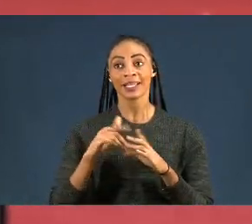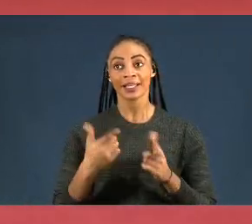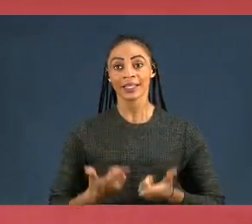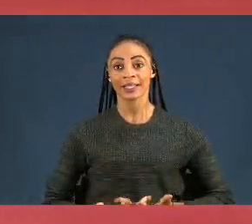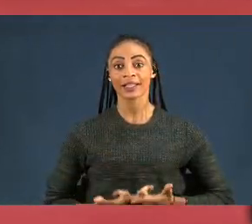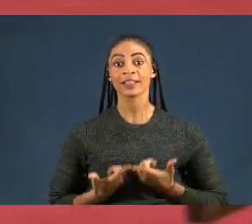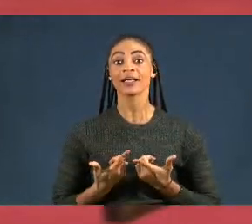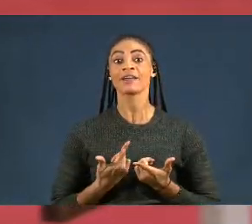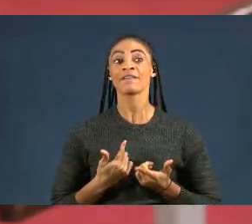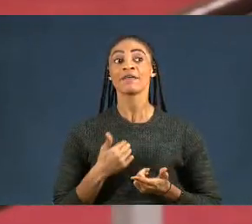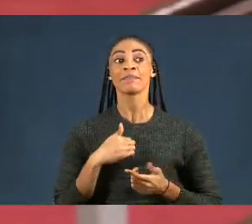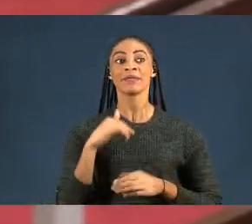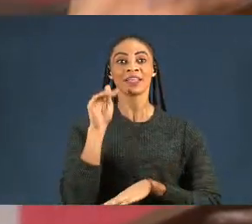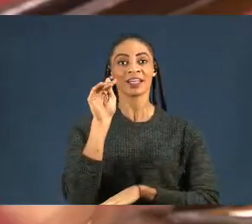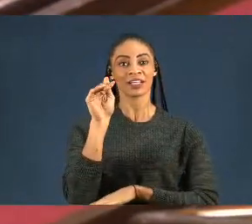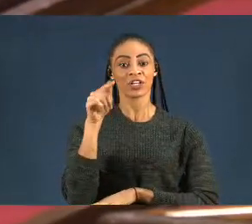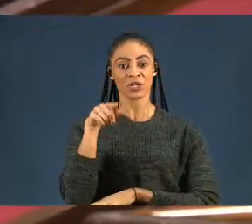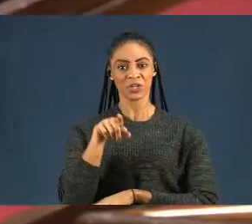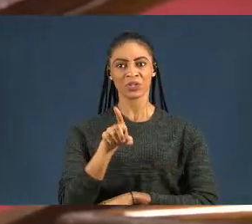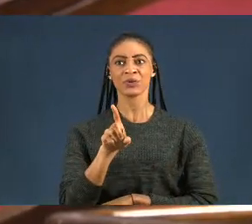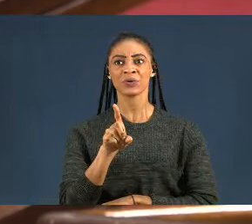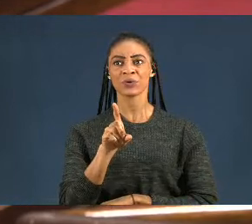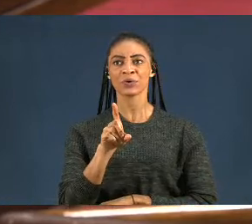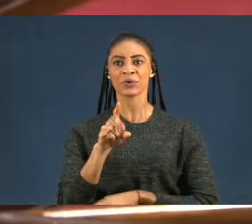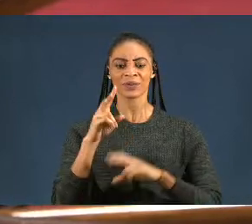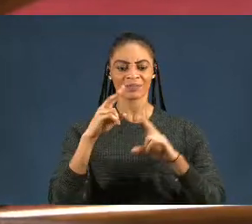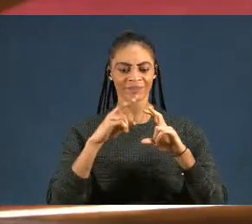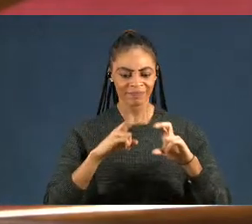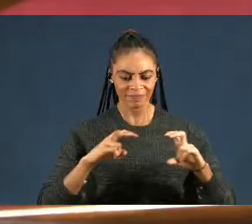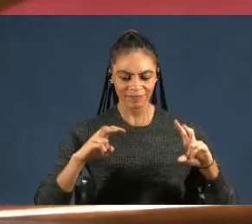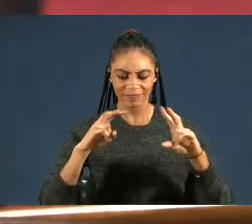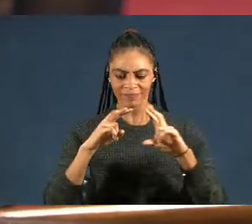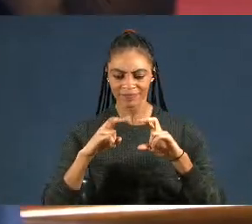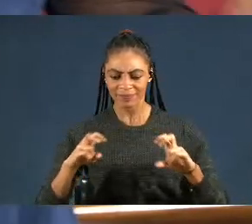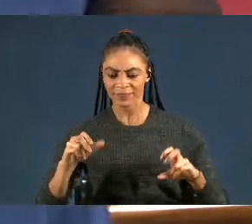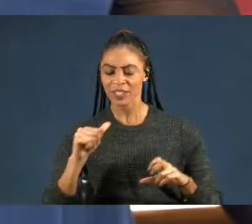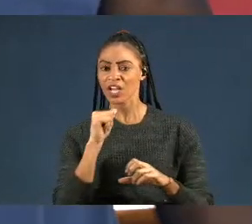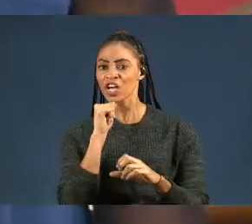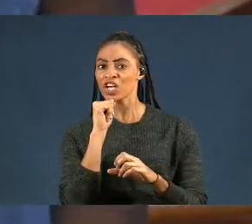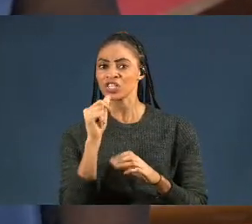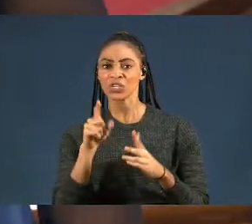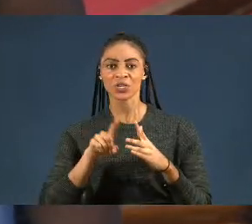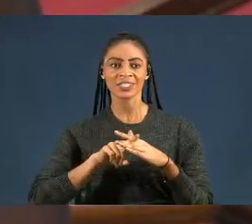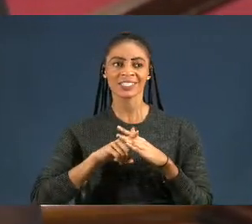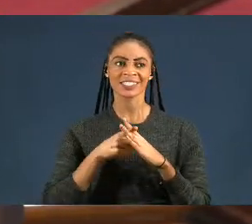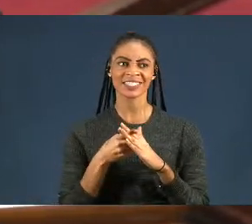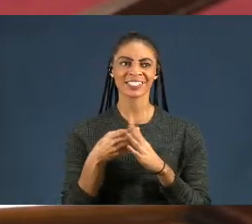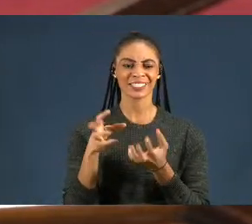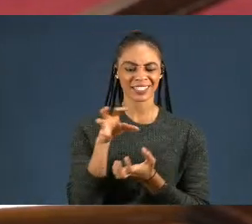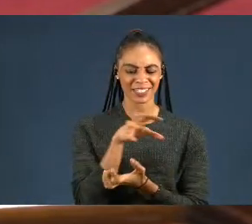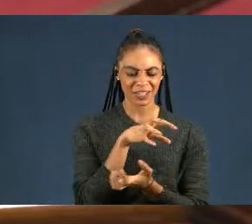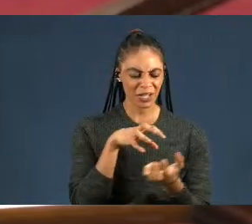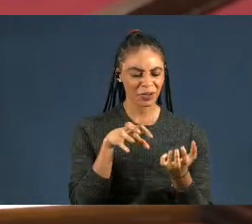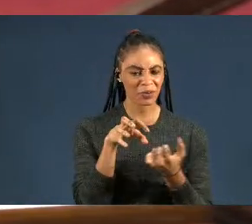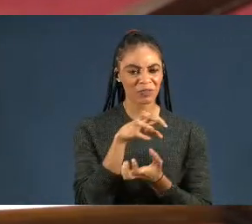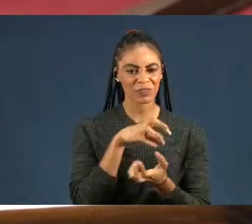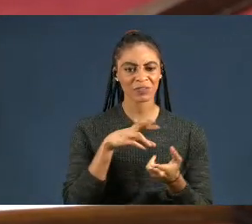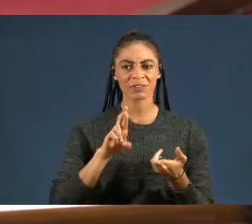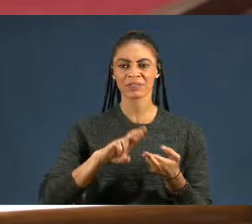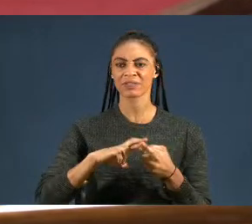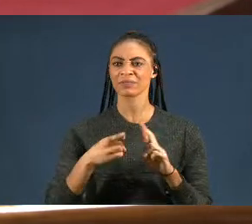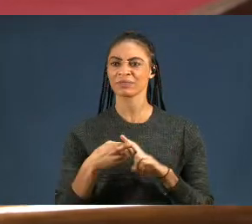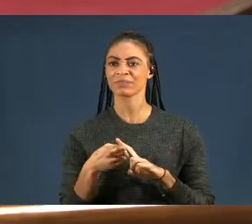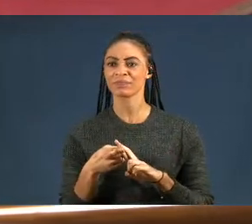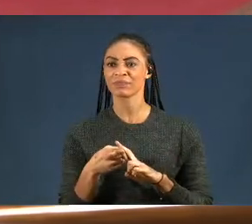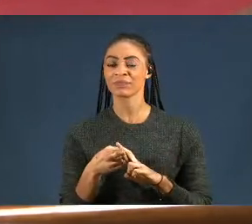you're a young lady, to do your homework. Don't enter a complicated relationship. Don't enter. Don't